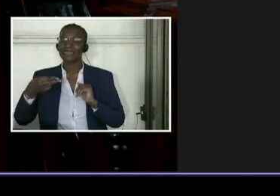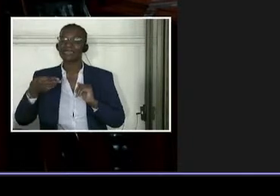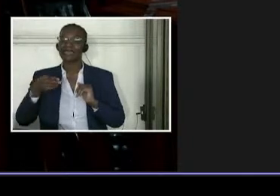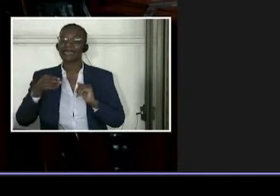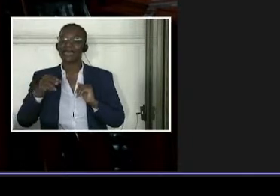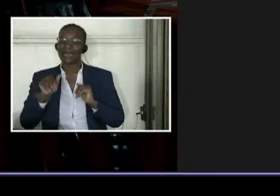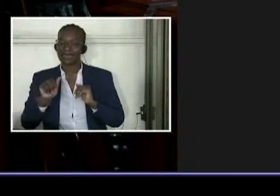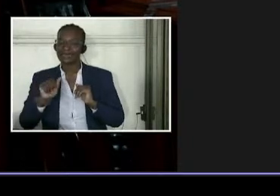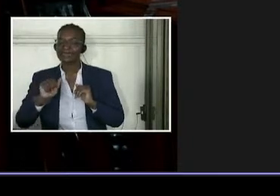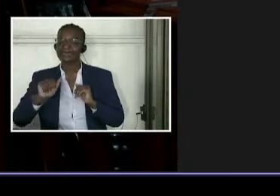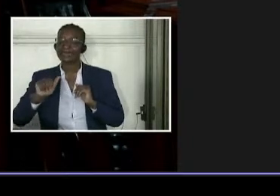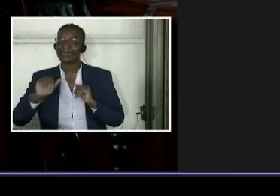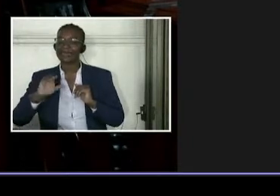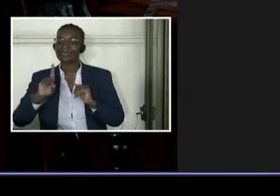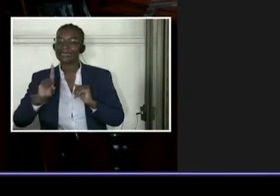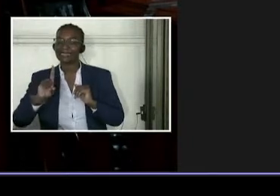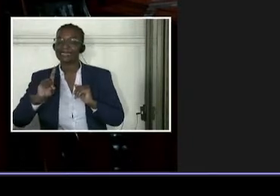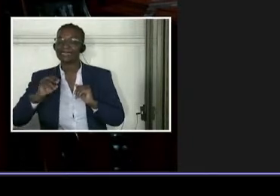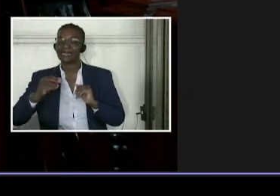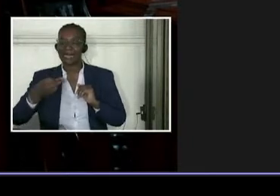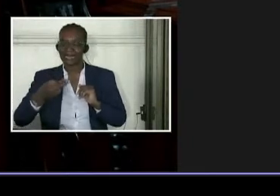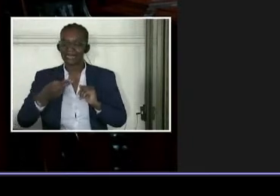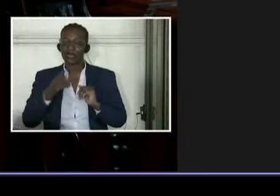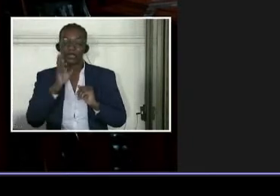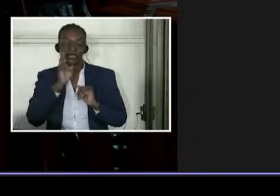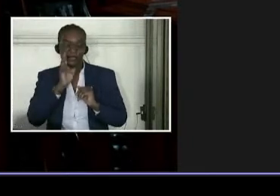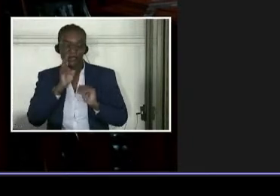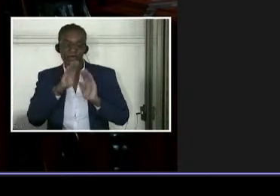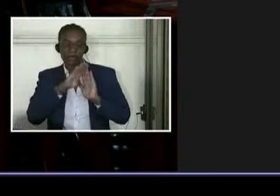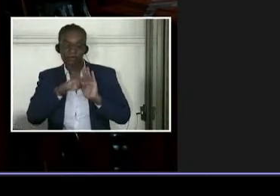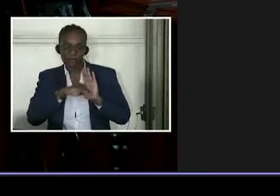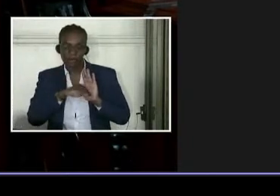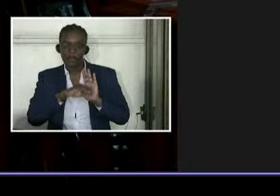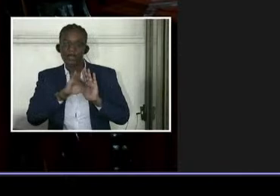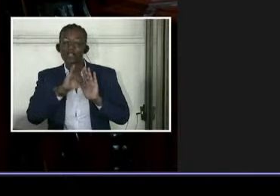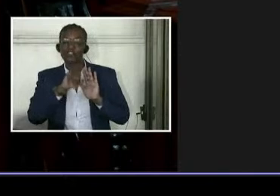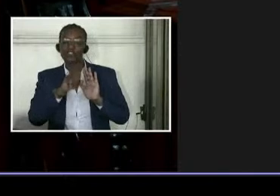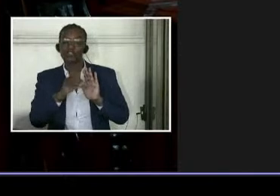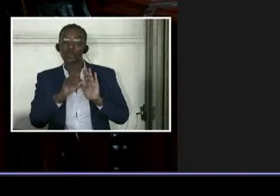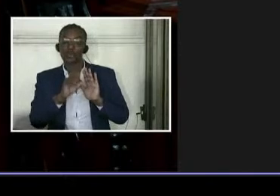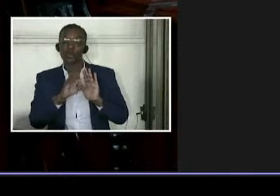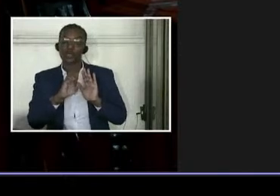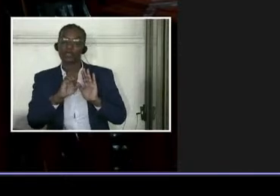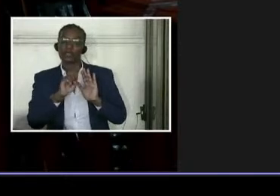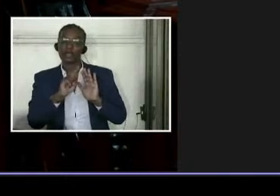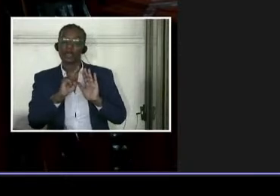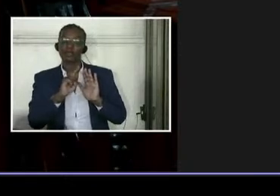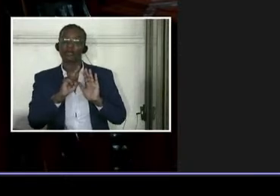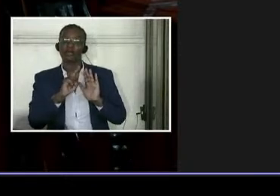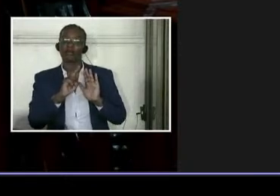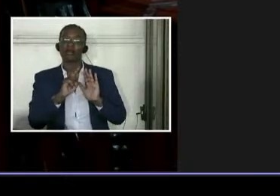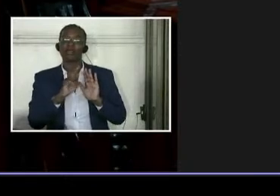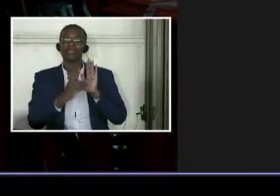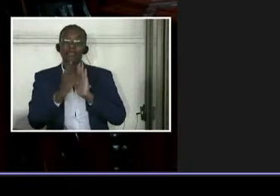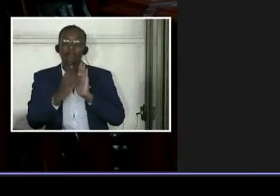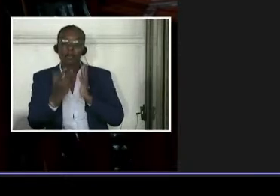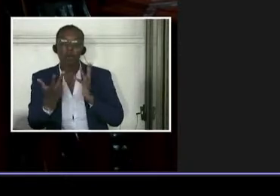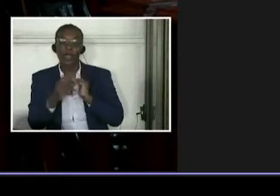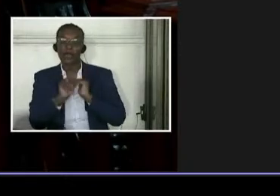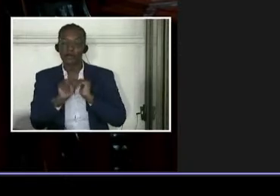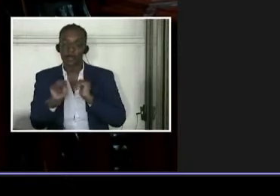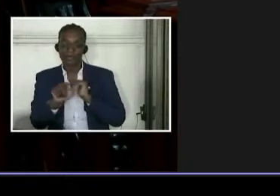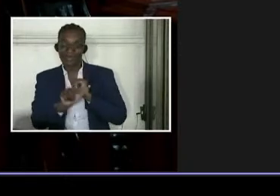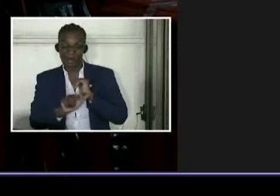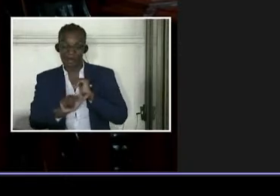PHSHDAs, you can see is as follows. The Johnston Blau Bosch Cavern JPC housing development in Newcastle